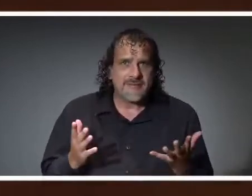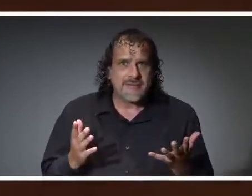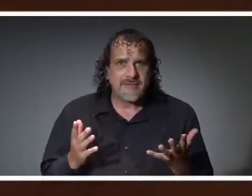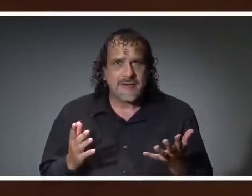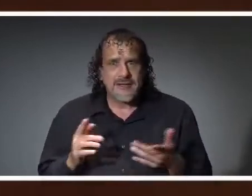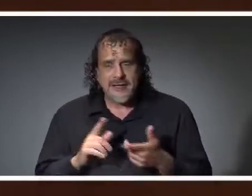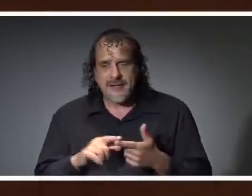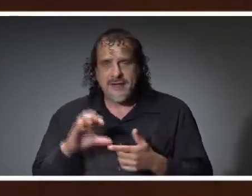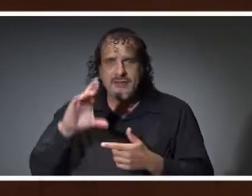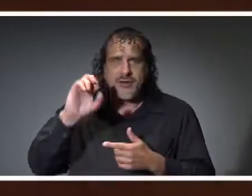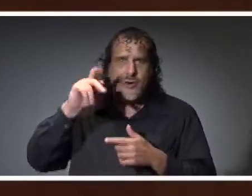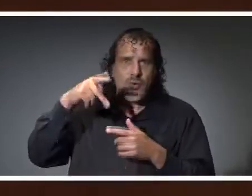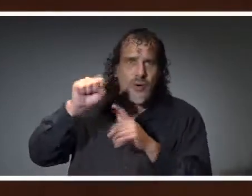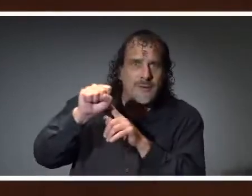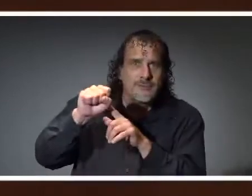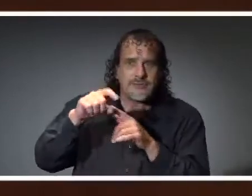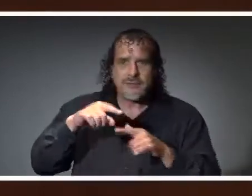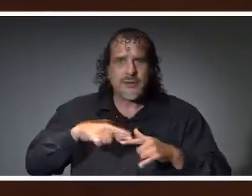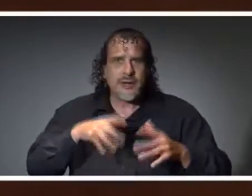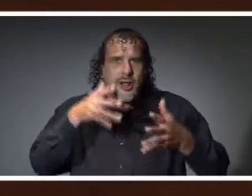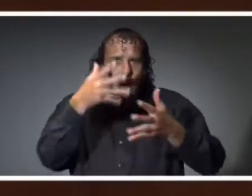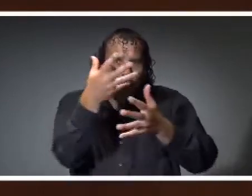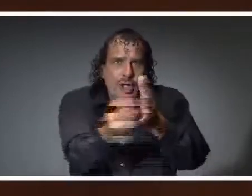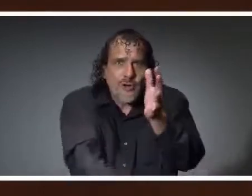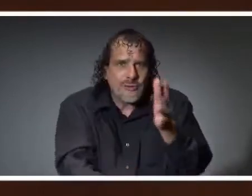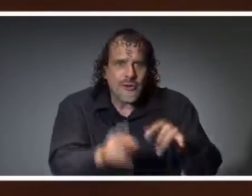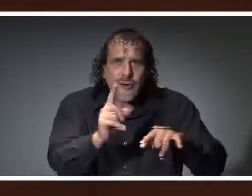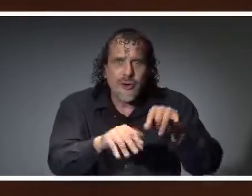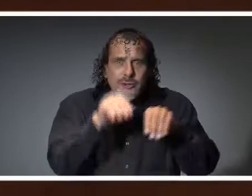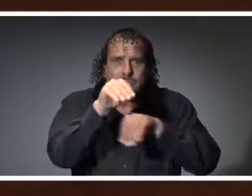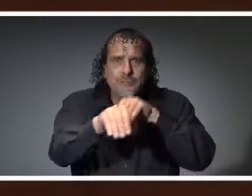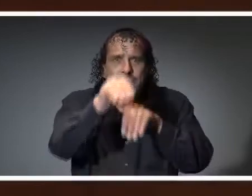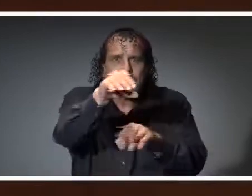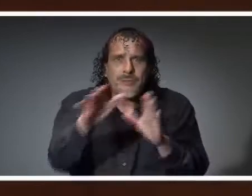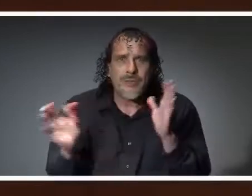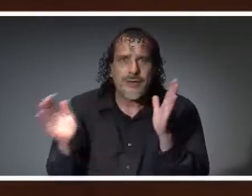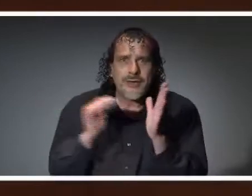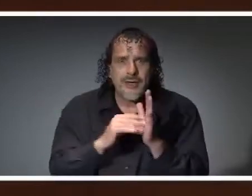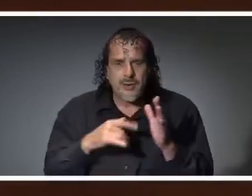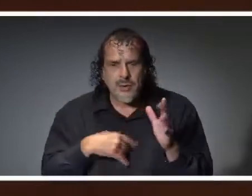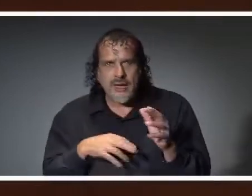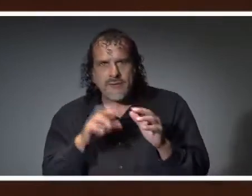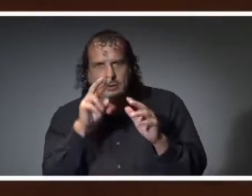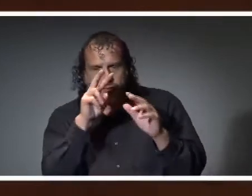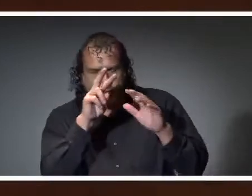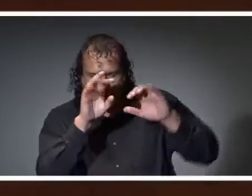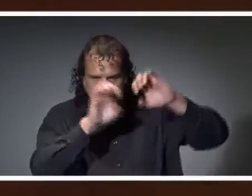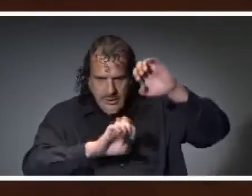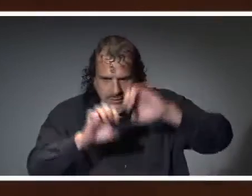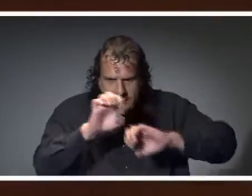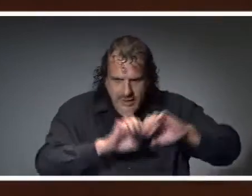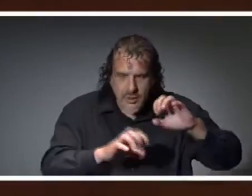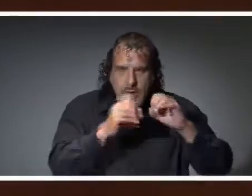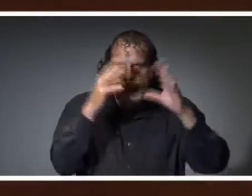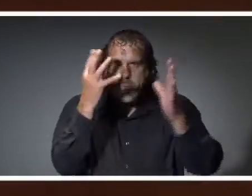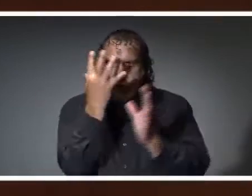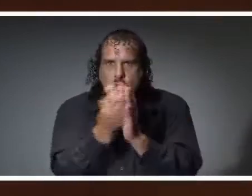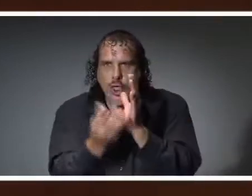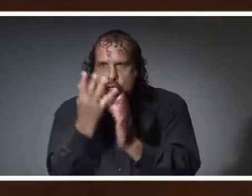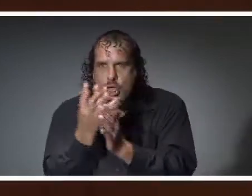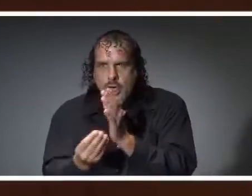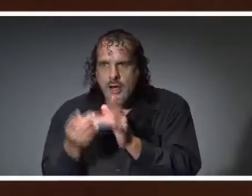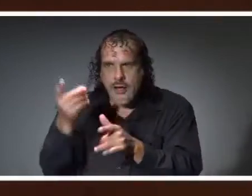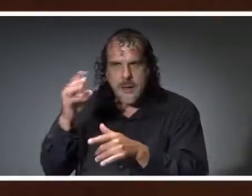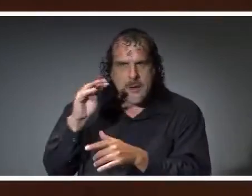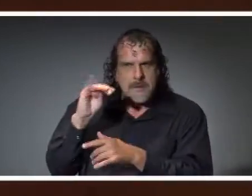not replanted. We have to analyze all this, and we have to evaluate those losses and get them in the form that MEMA has